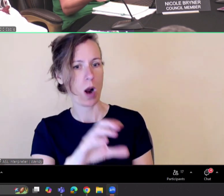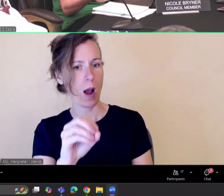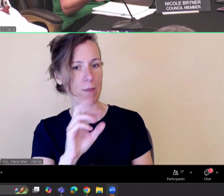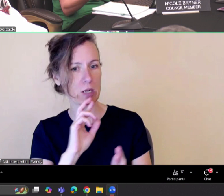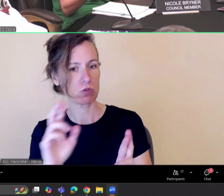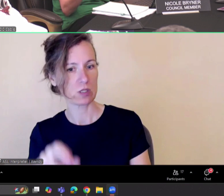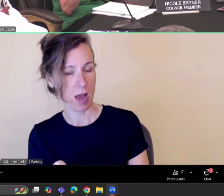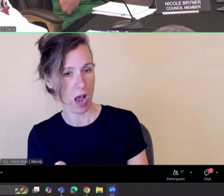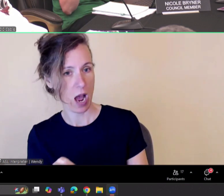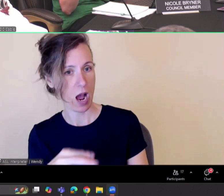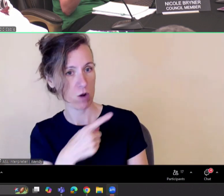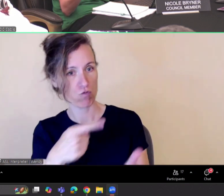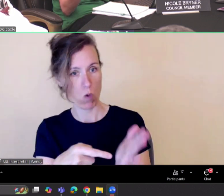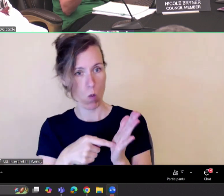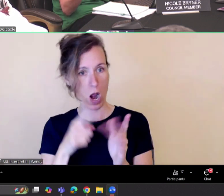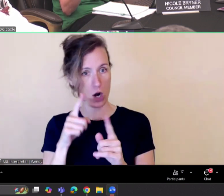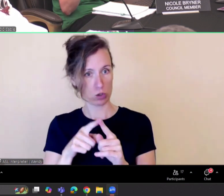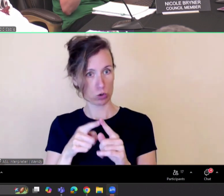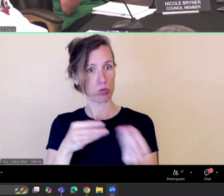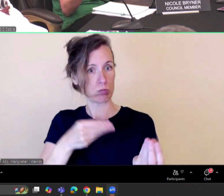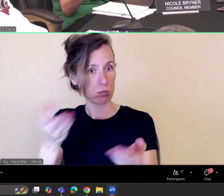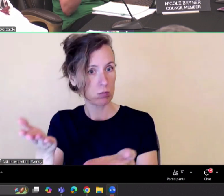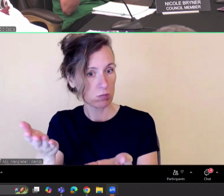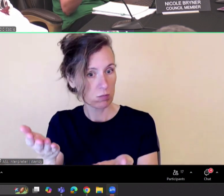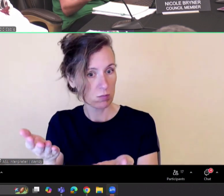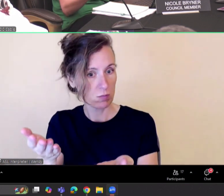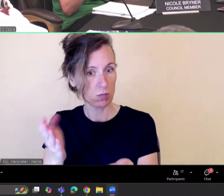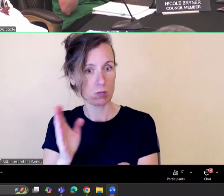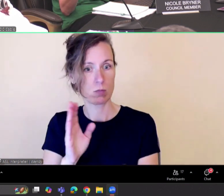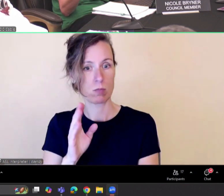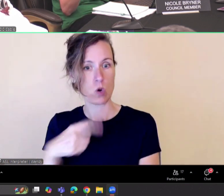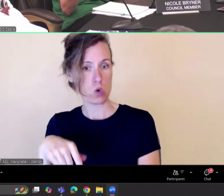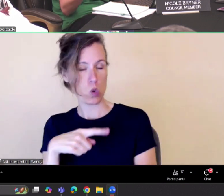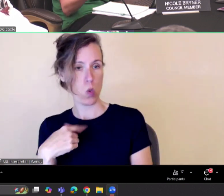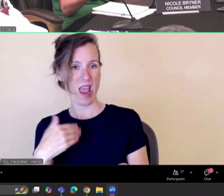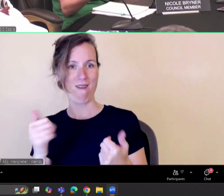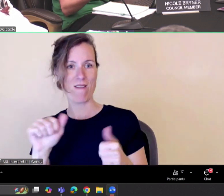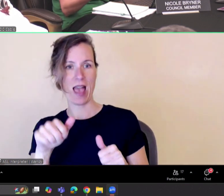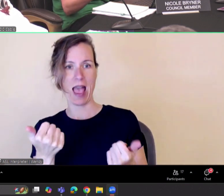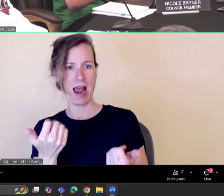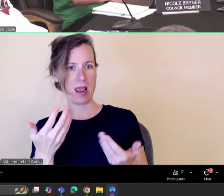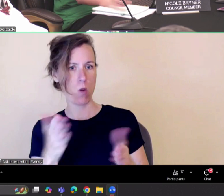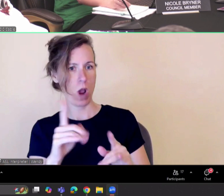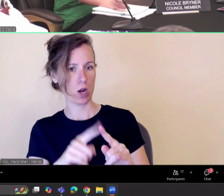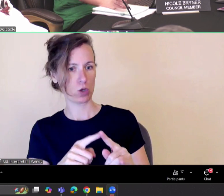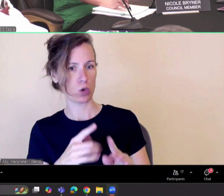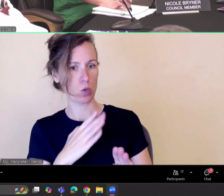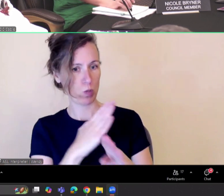sharing? If someone came to us to ask for the data, do we have to comply? Can you talk through that a little bit?